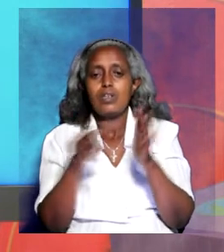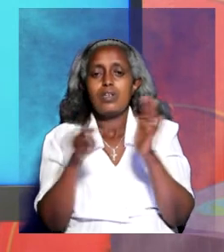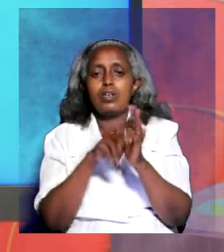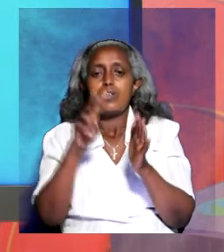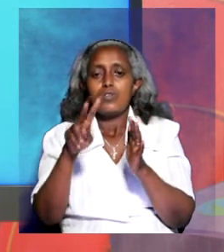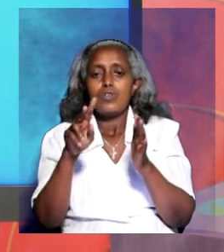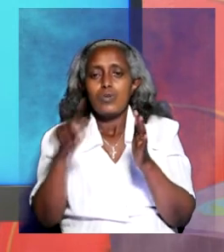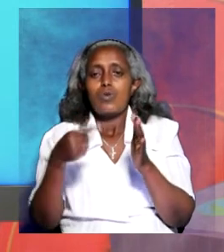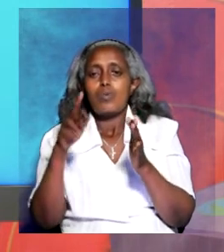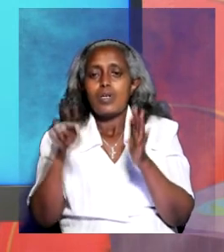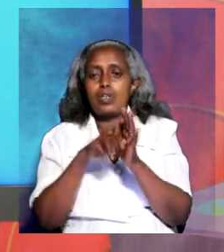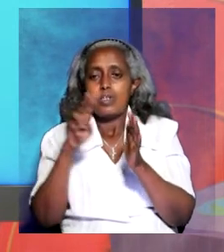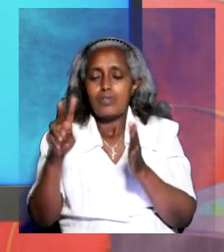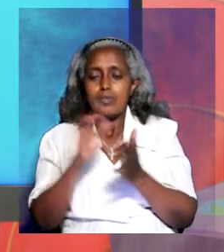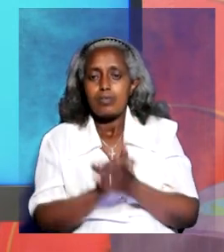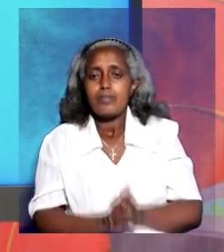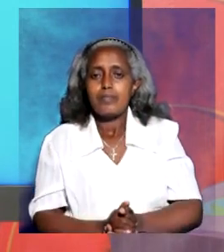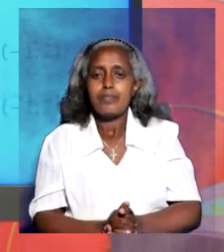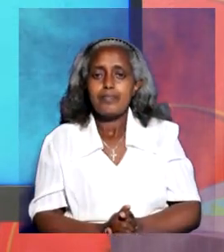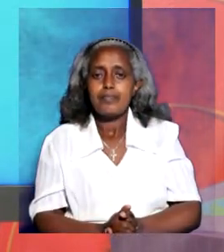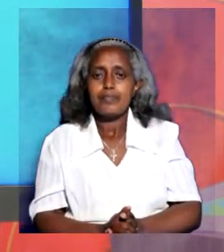2, negative 2.